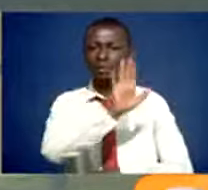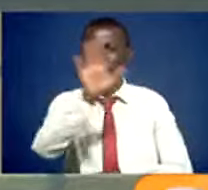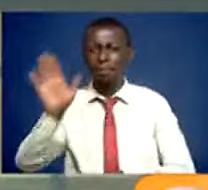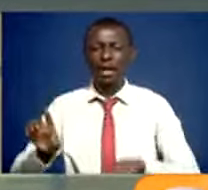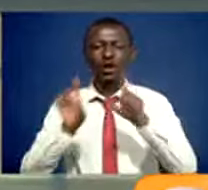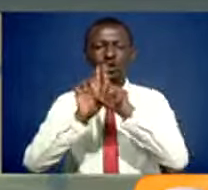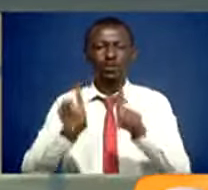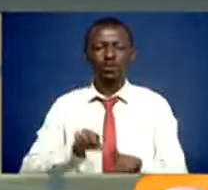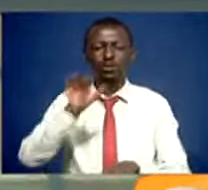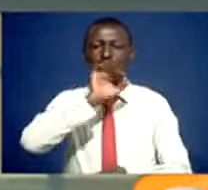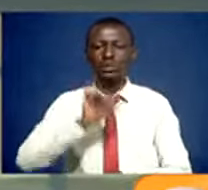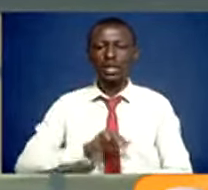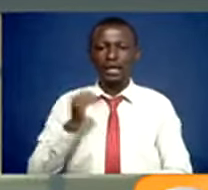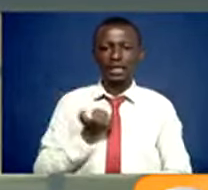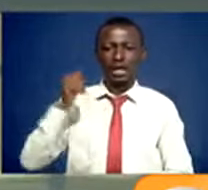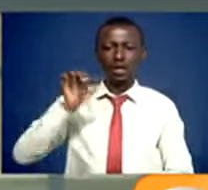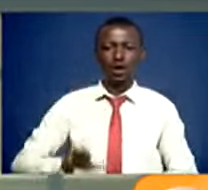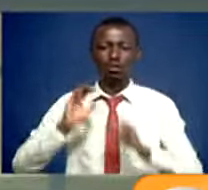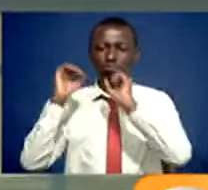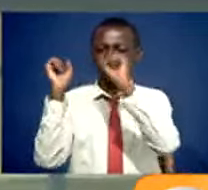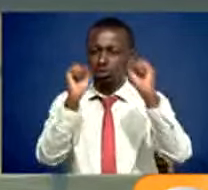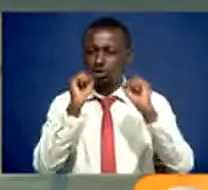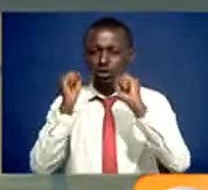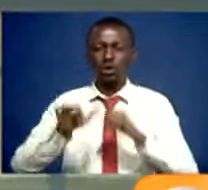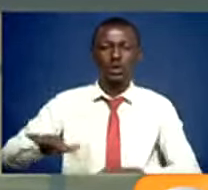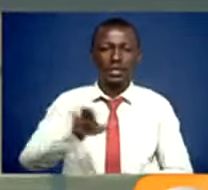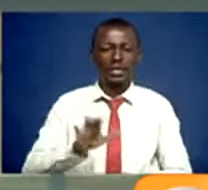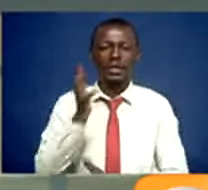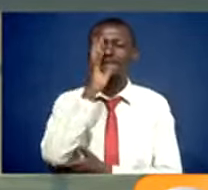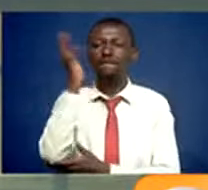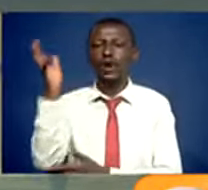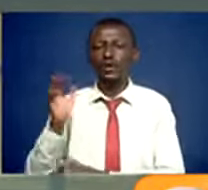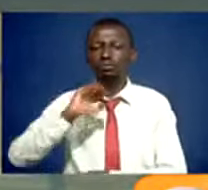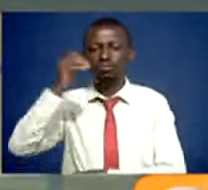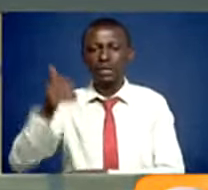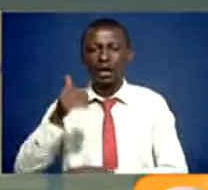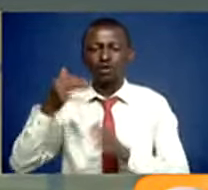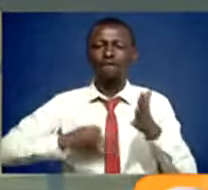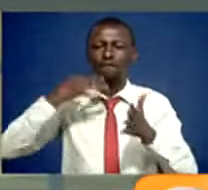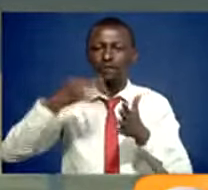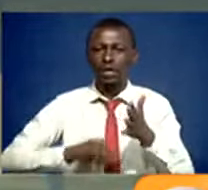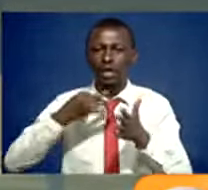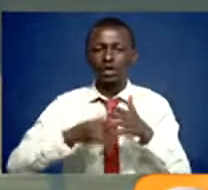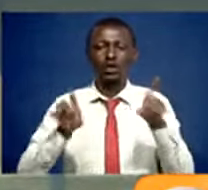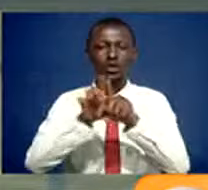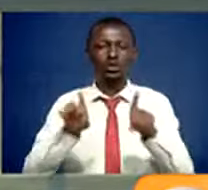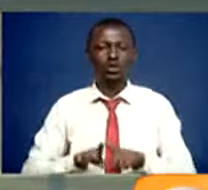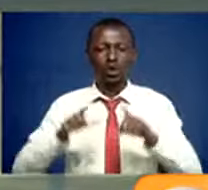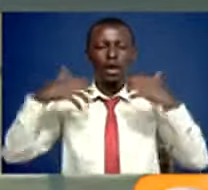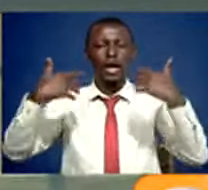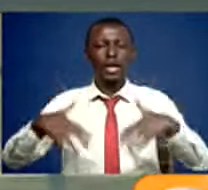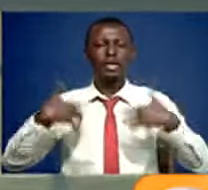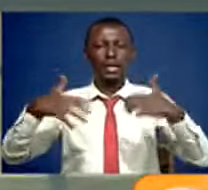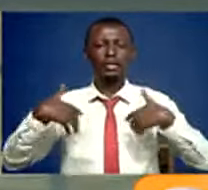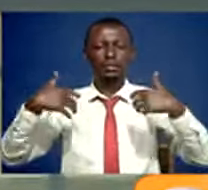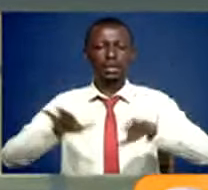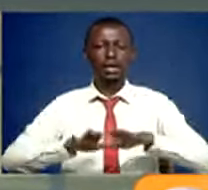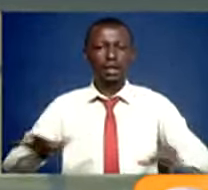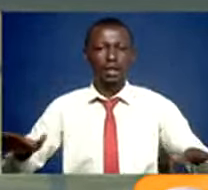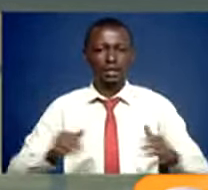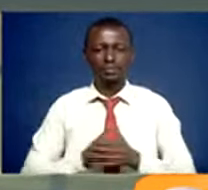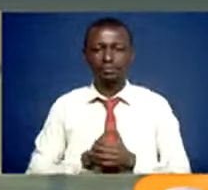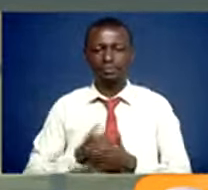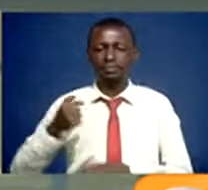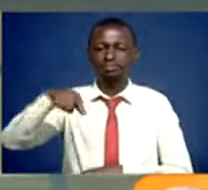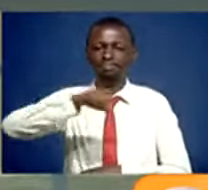brave sons and daughters in forests, cities, factories, and plantations. Madaraka